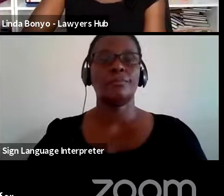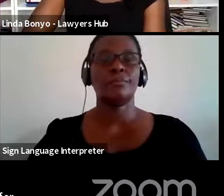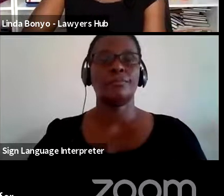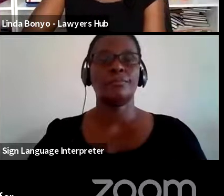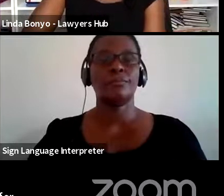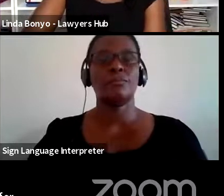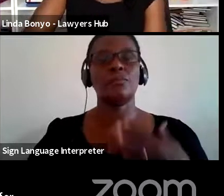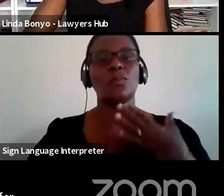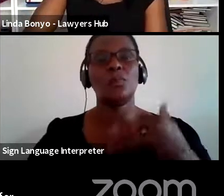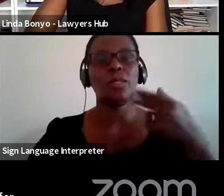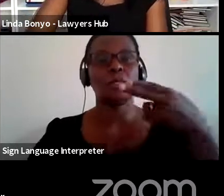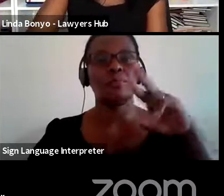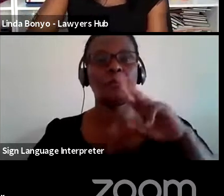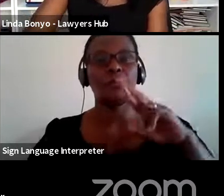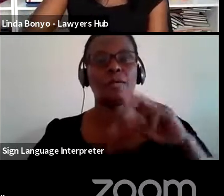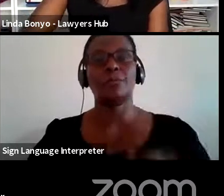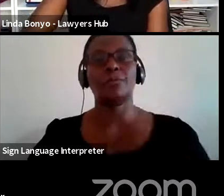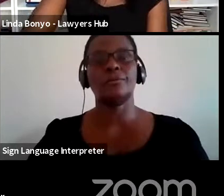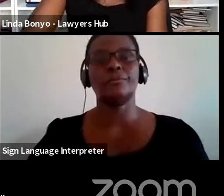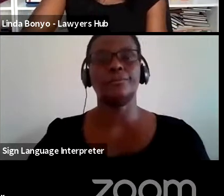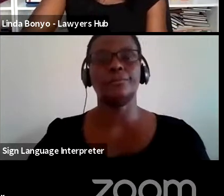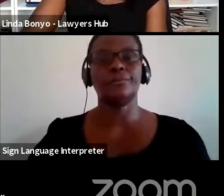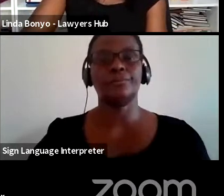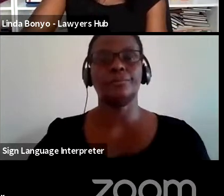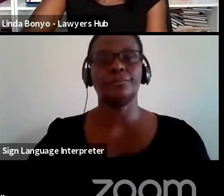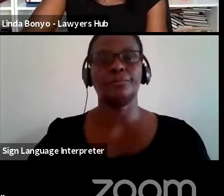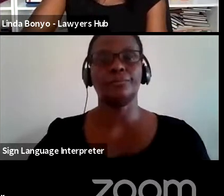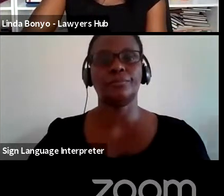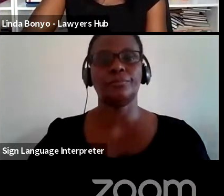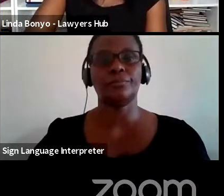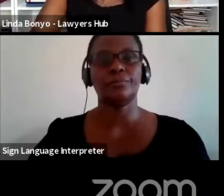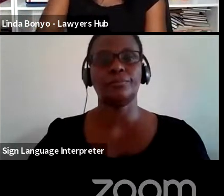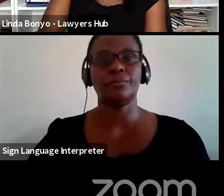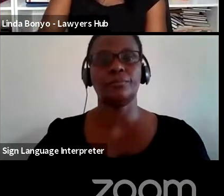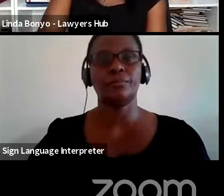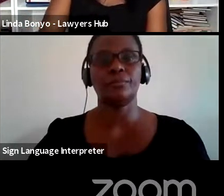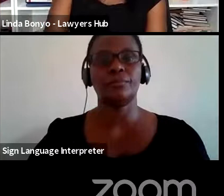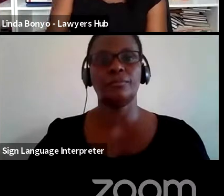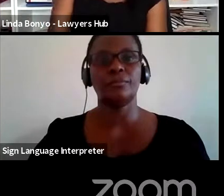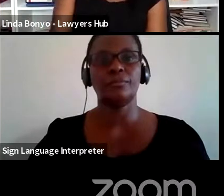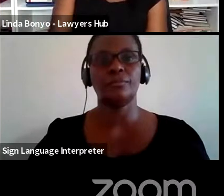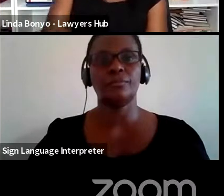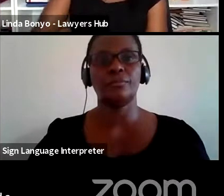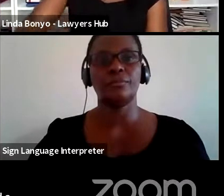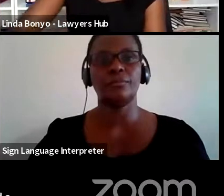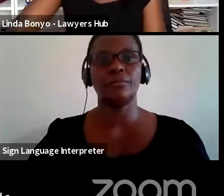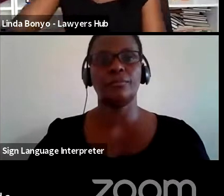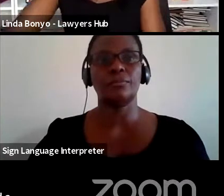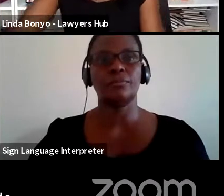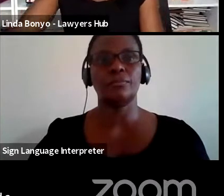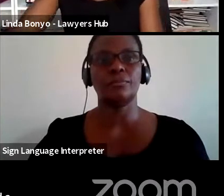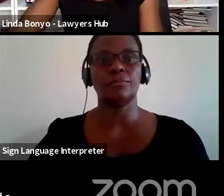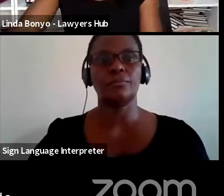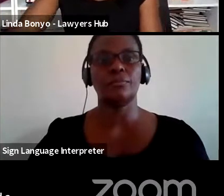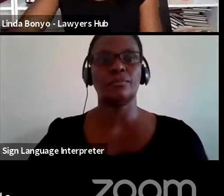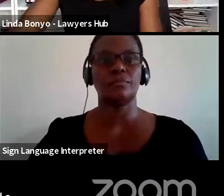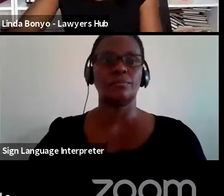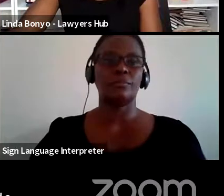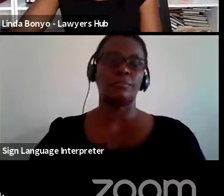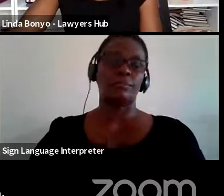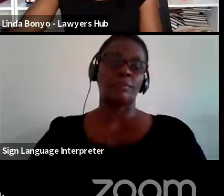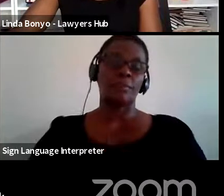generally. We did, we actually had especially considering COVID, we had, I